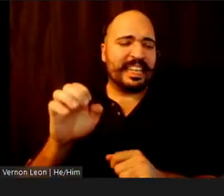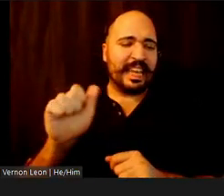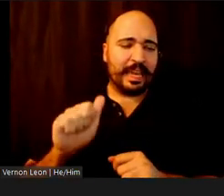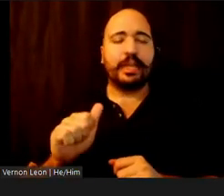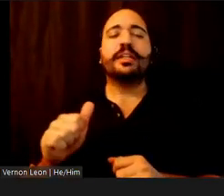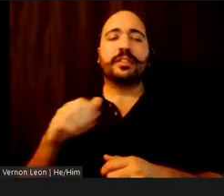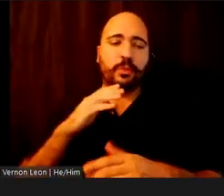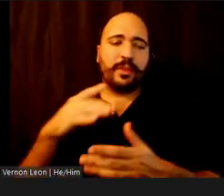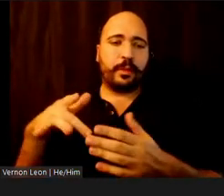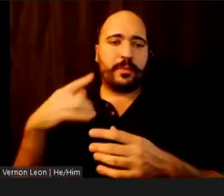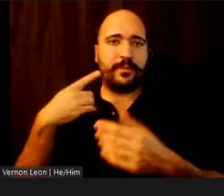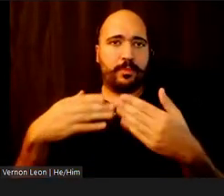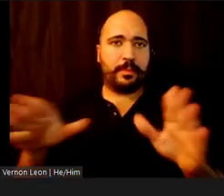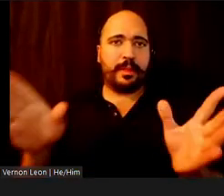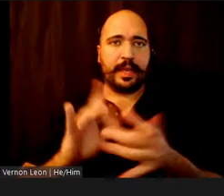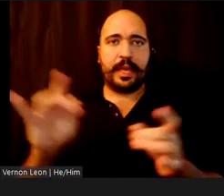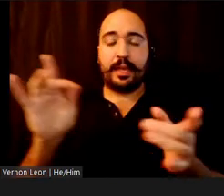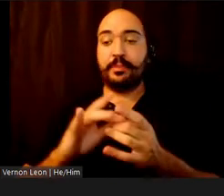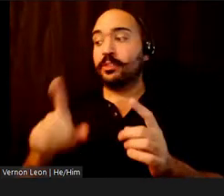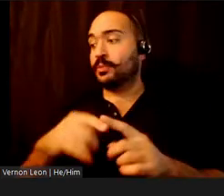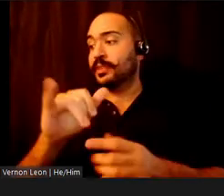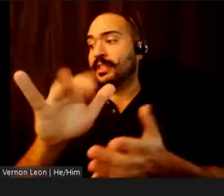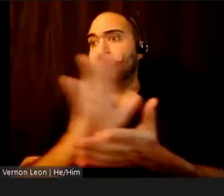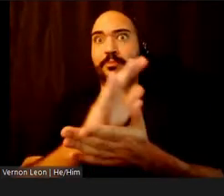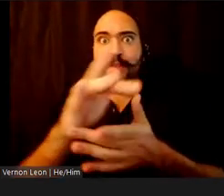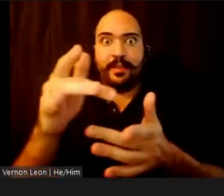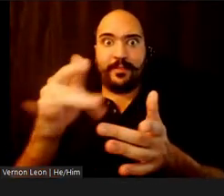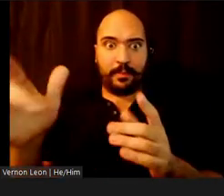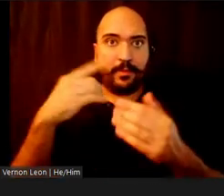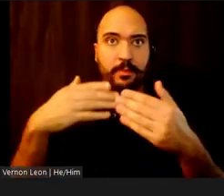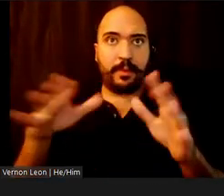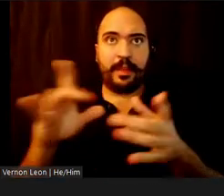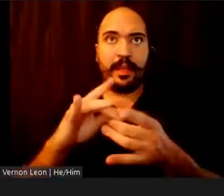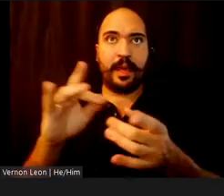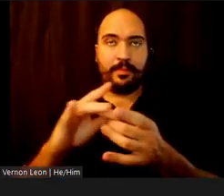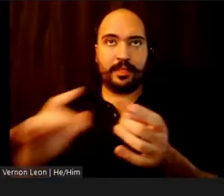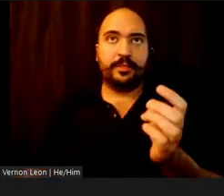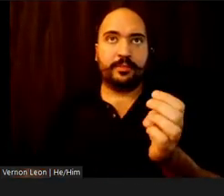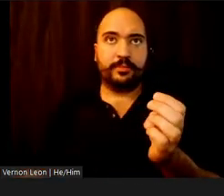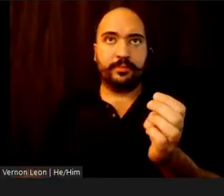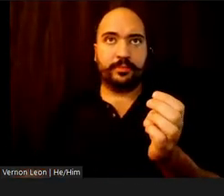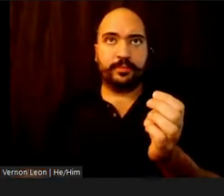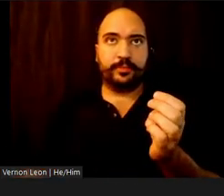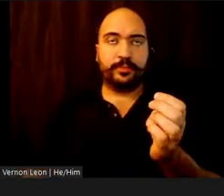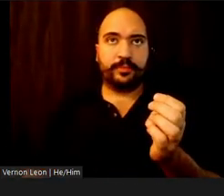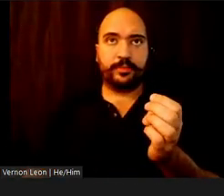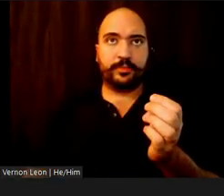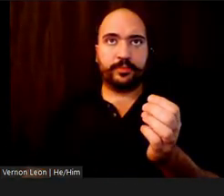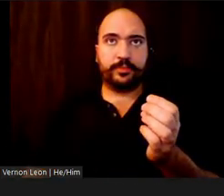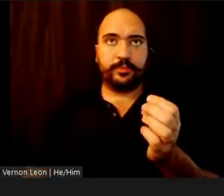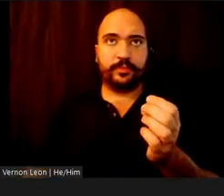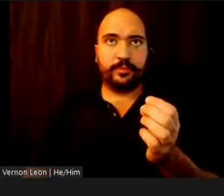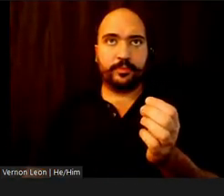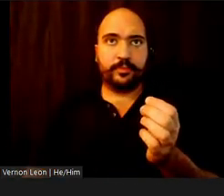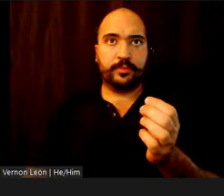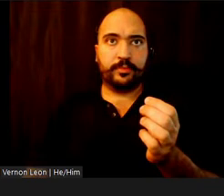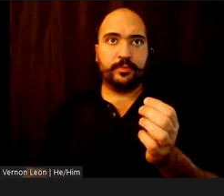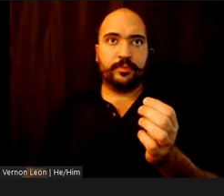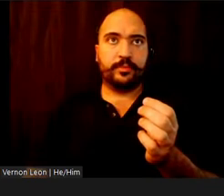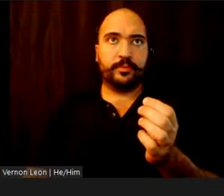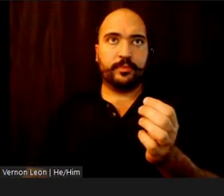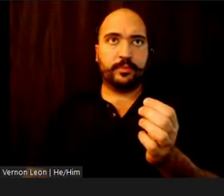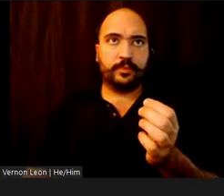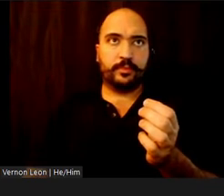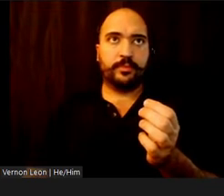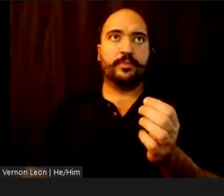Once the document is made available for public comment, there will be a public review period and a new comment period. That period will